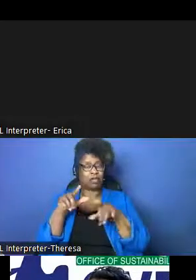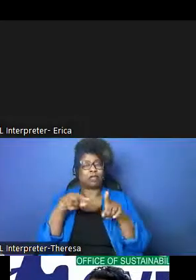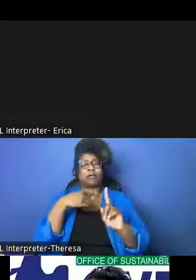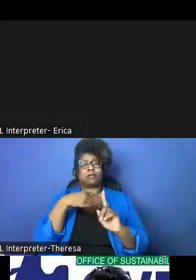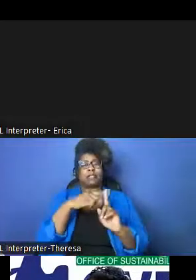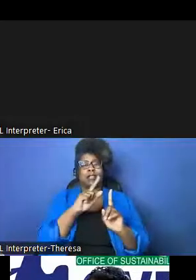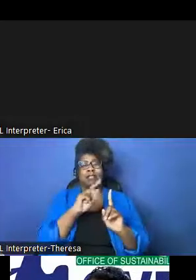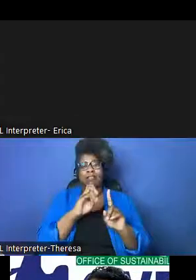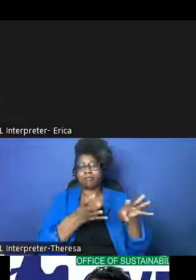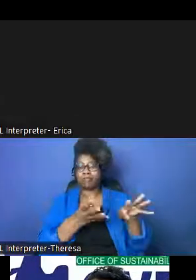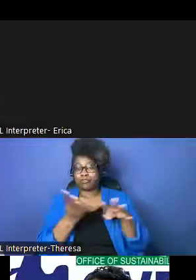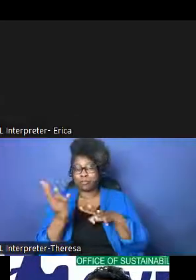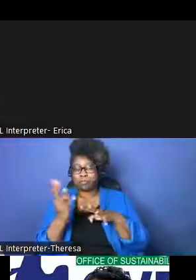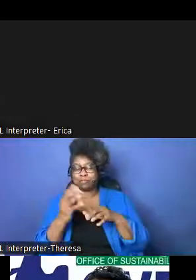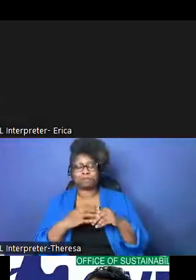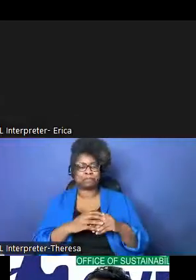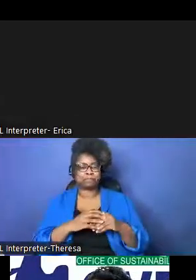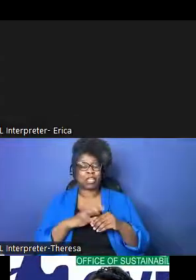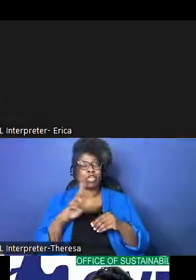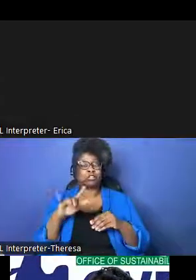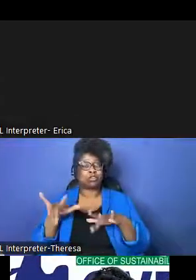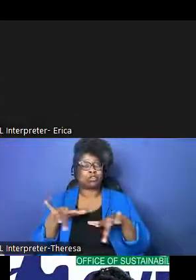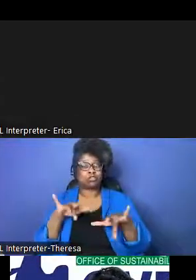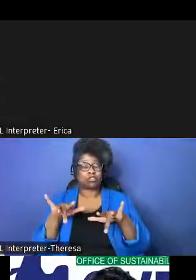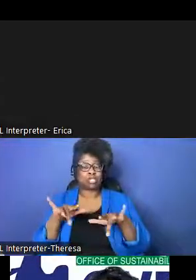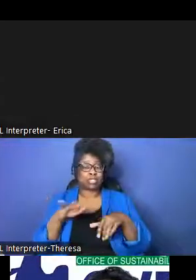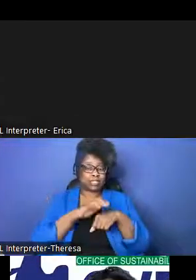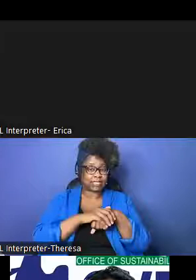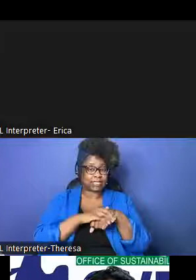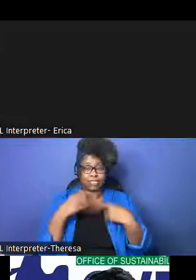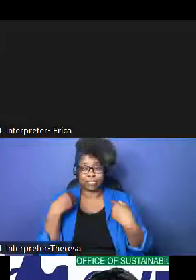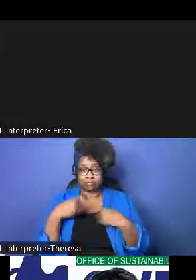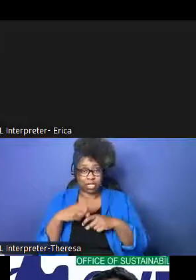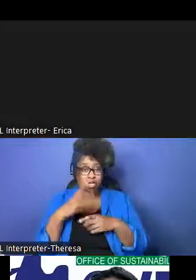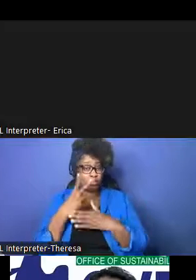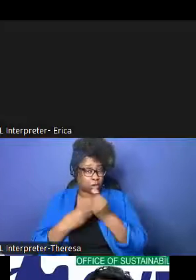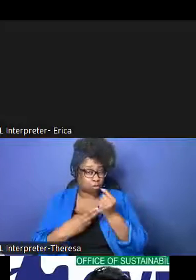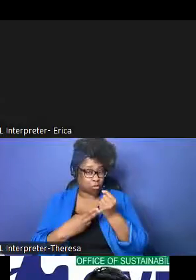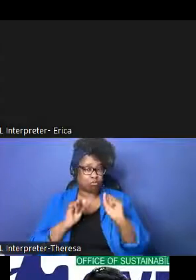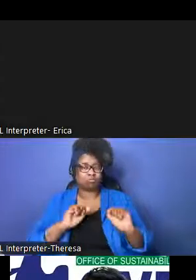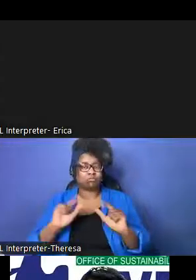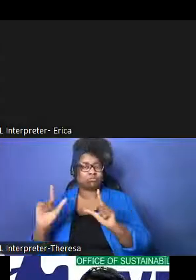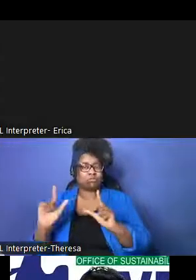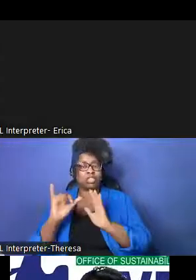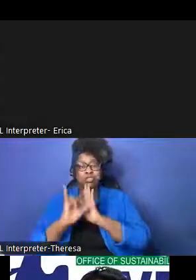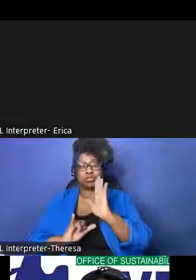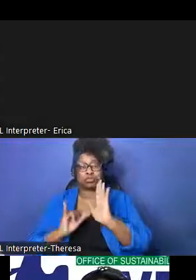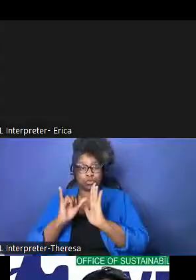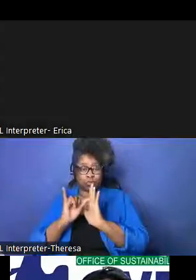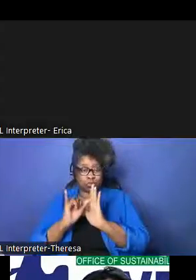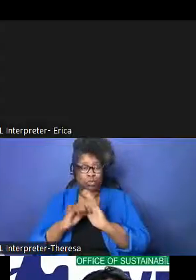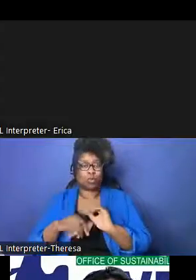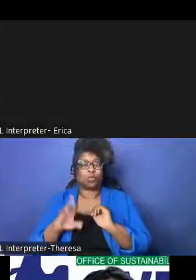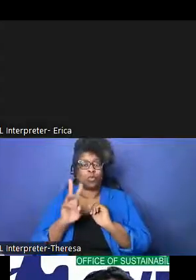We'll post recordings of the session in both English and Spanish on our YouTube channel, the website, and social